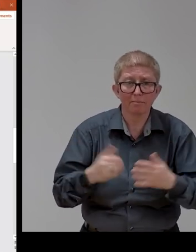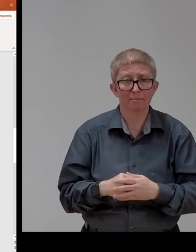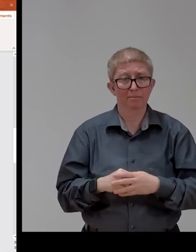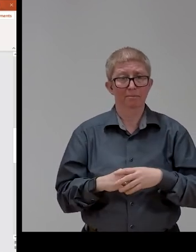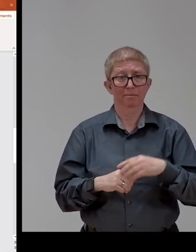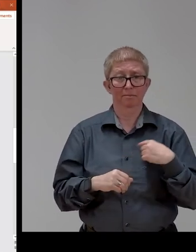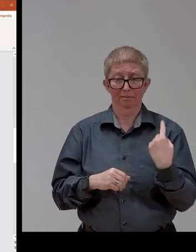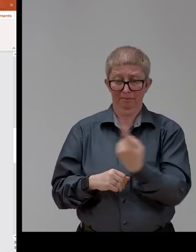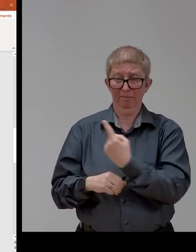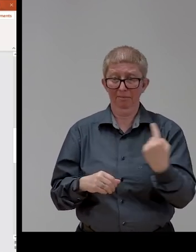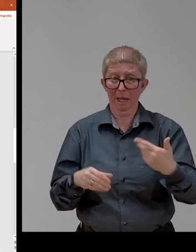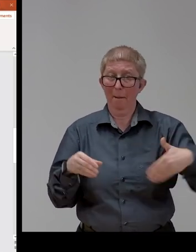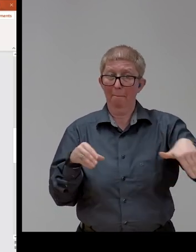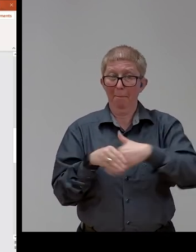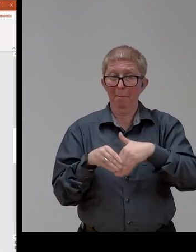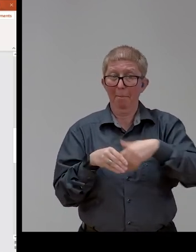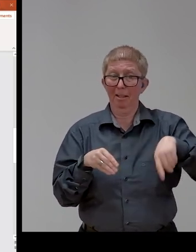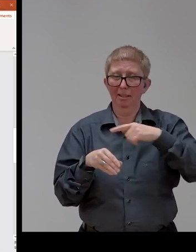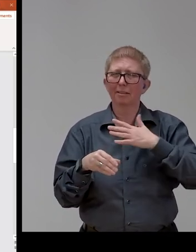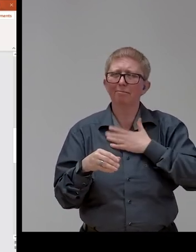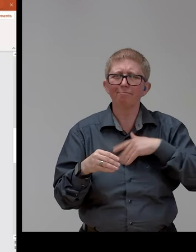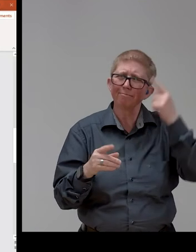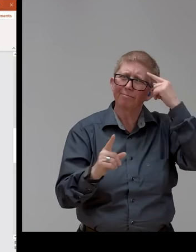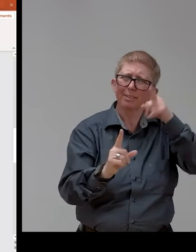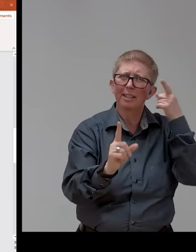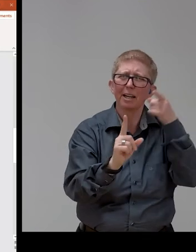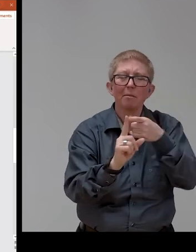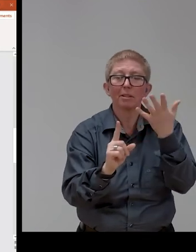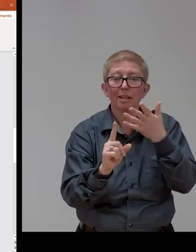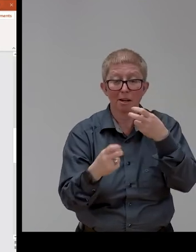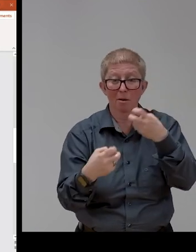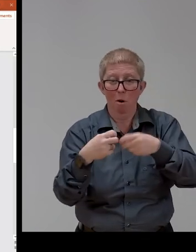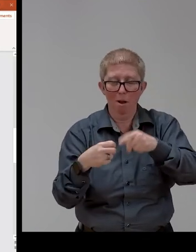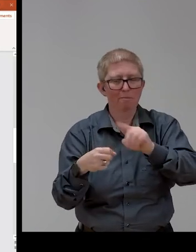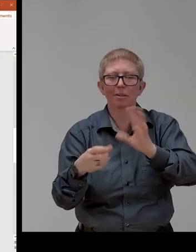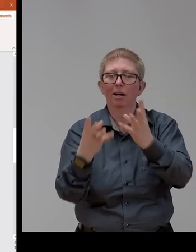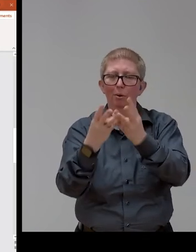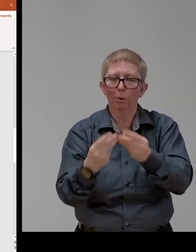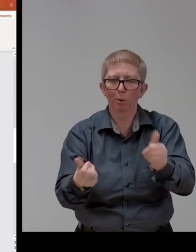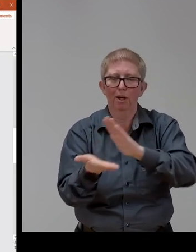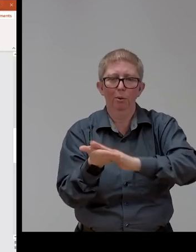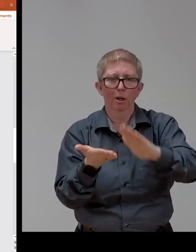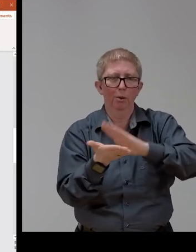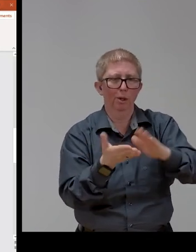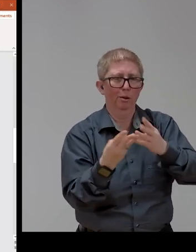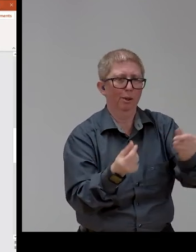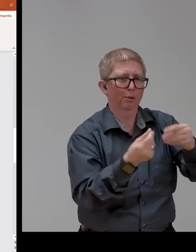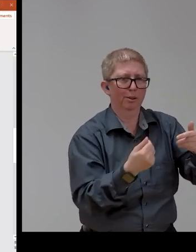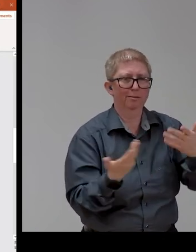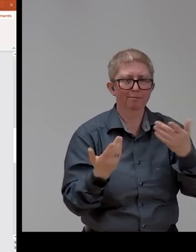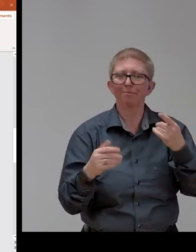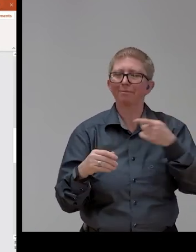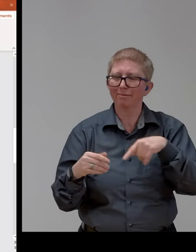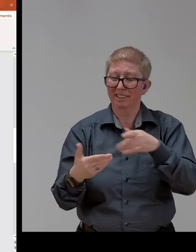problem. In our context, it's how do we bring down barriers for people for disabilities to have equal access?